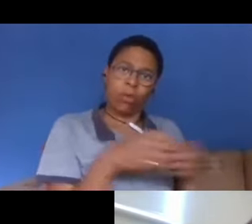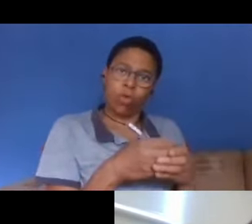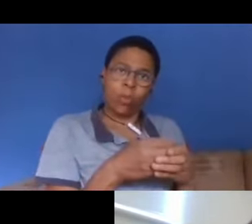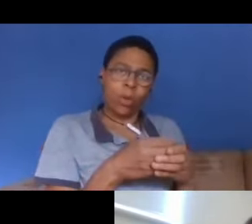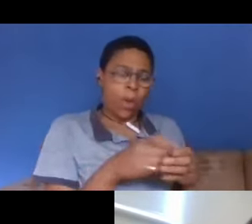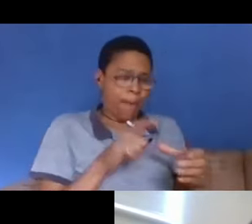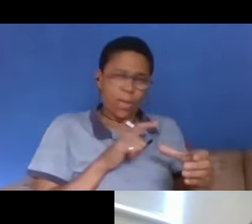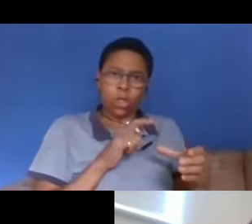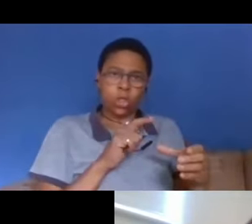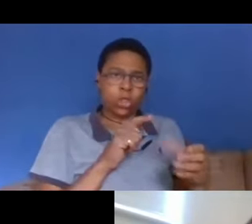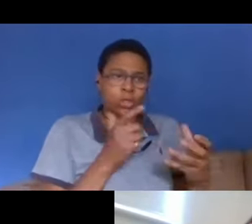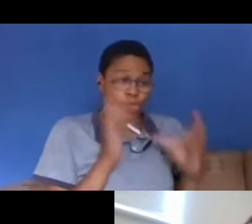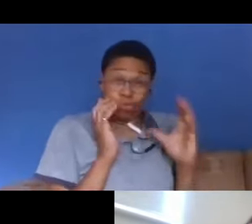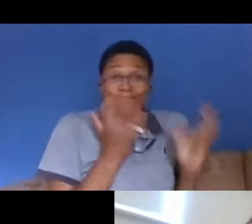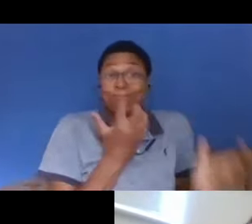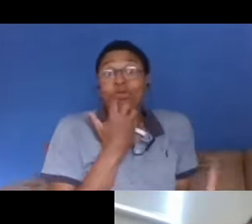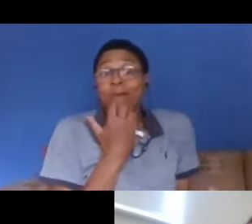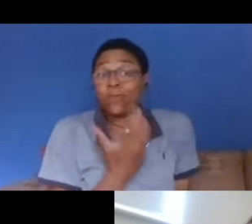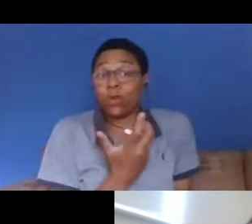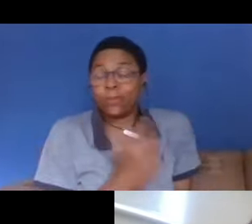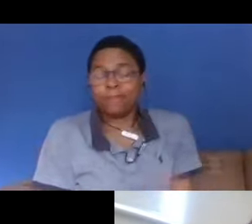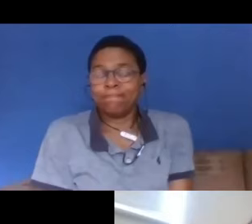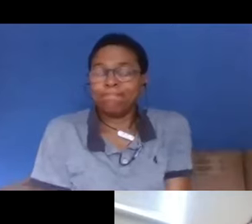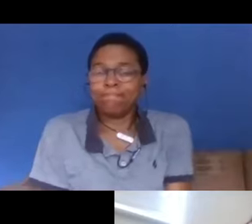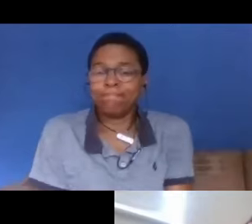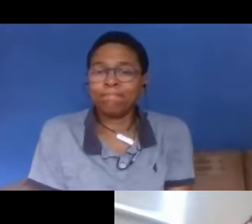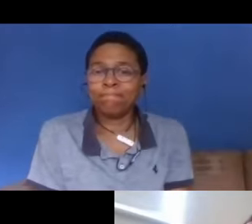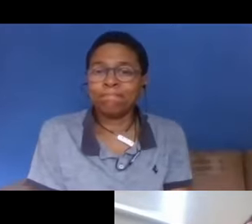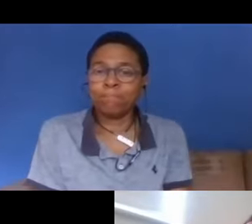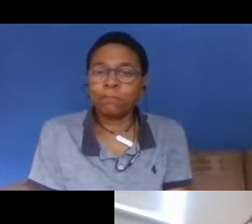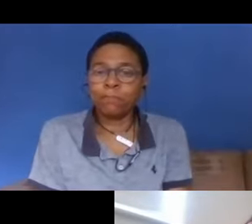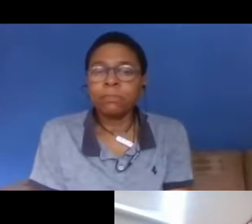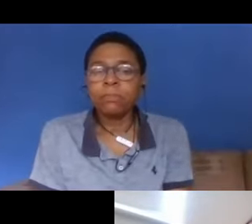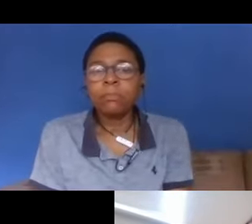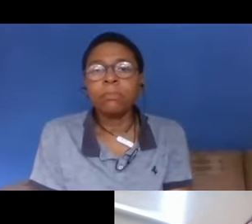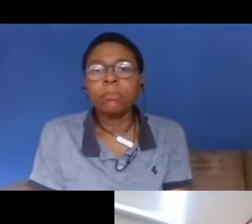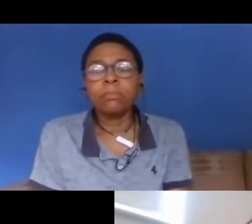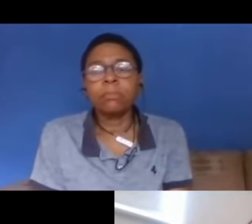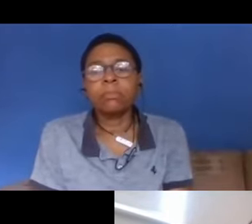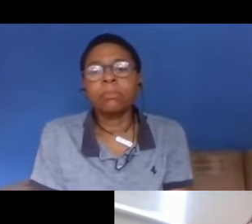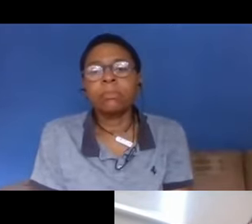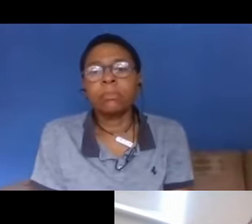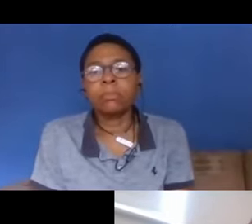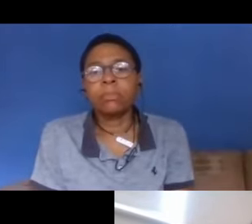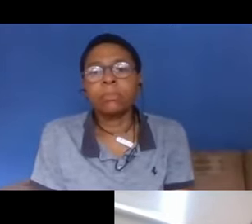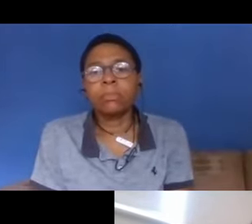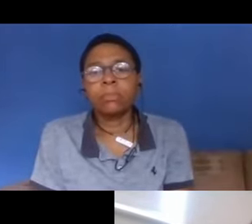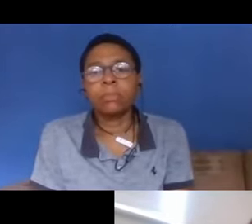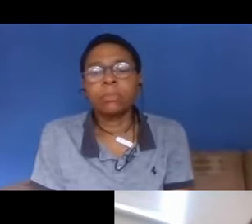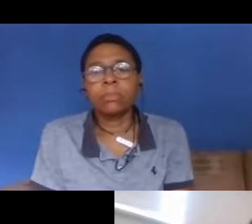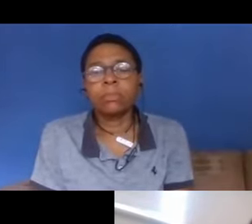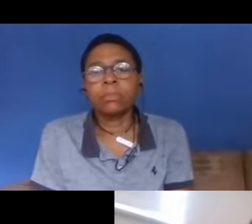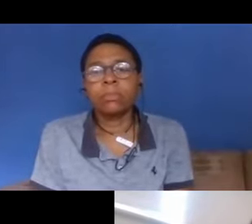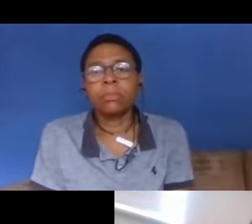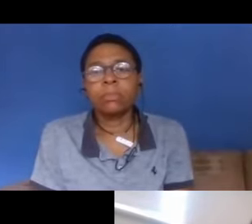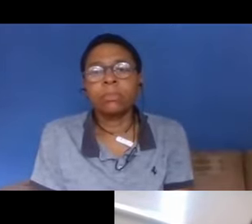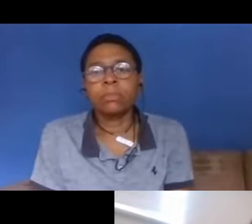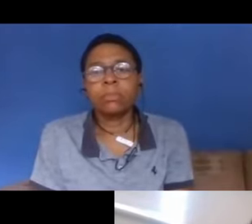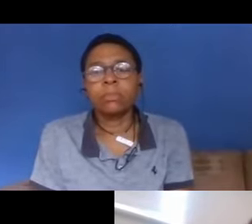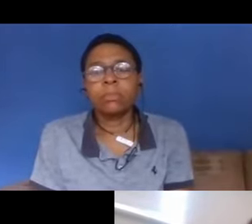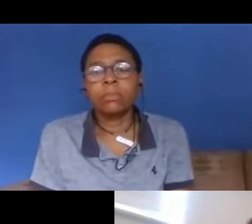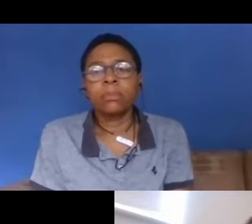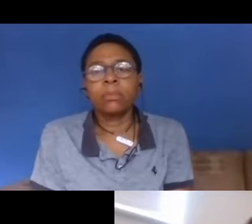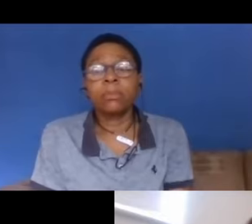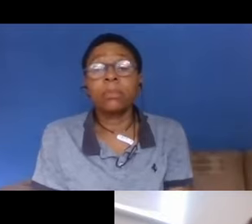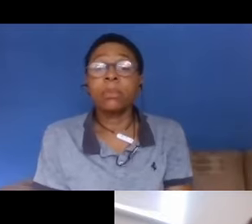job in the performing arts are not always necessarily able to maintain social distance. And in those